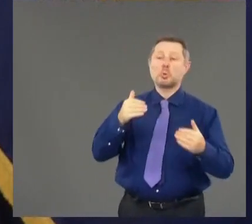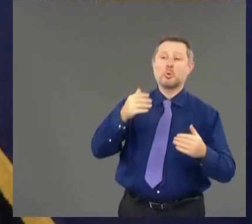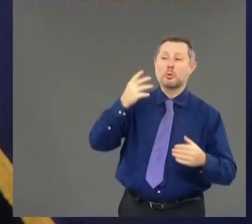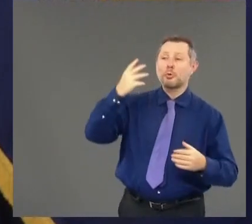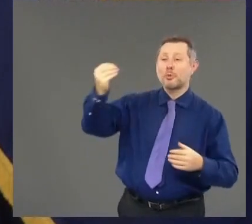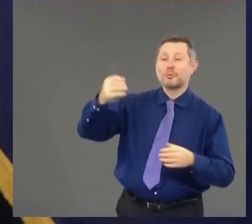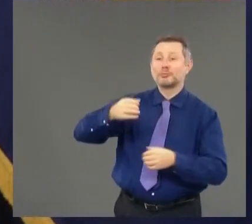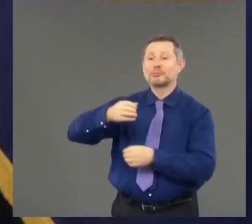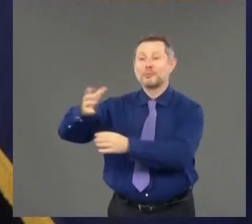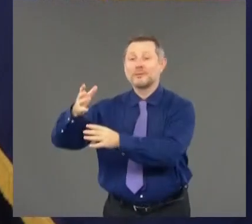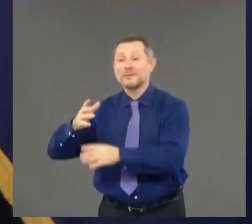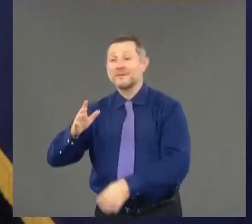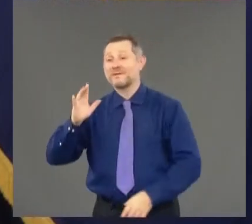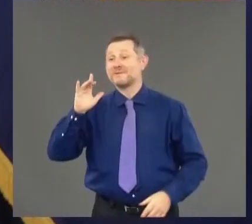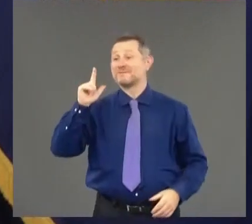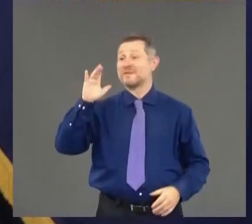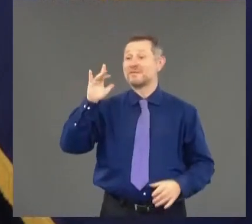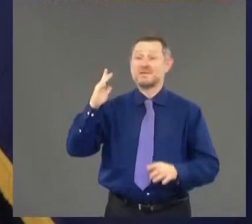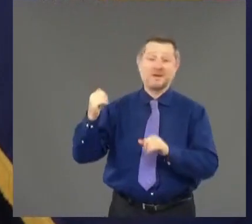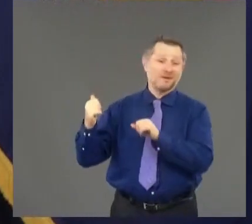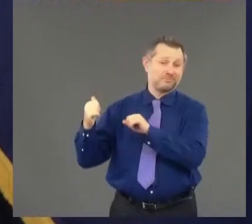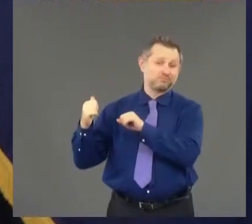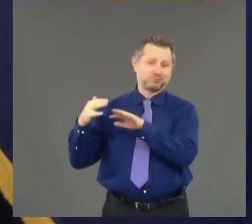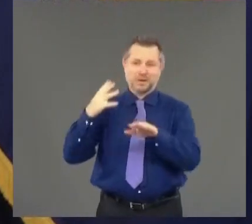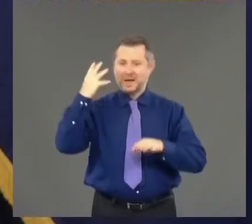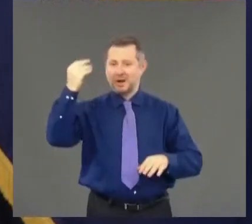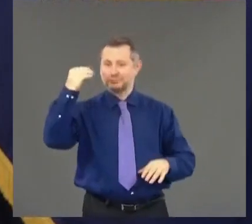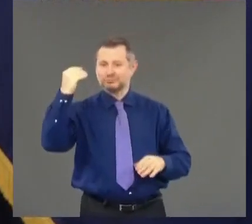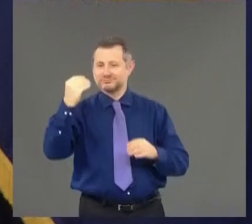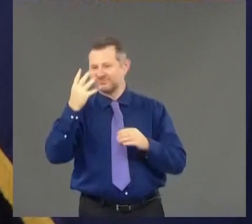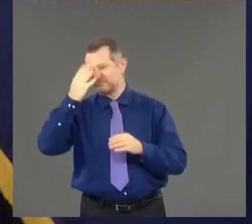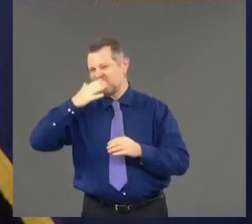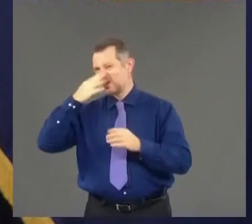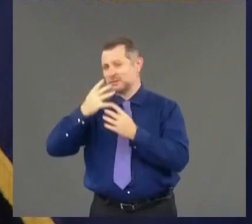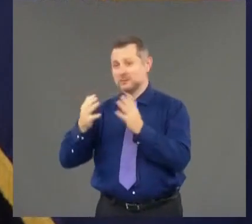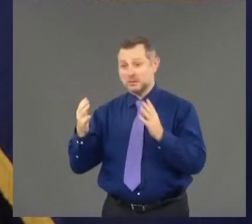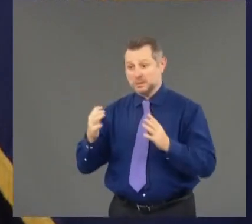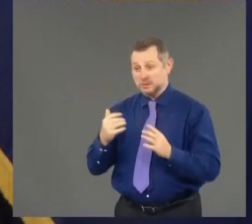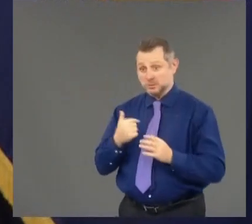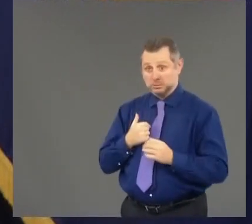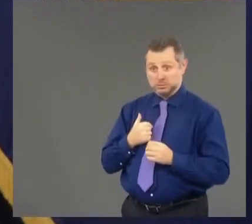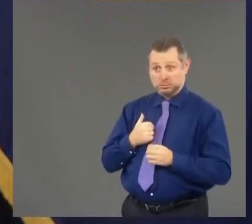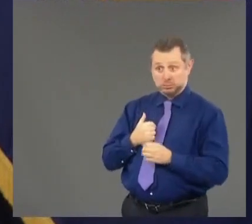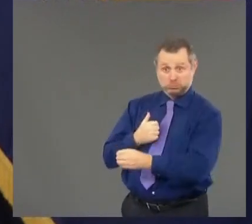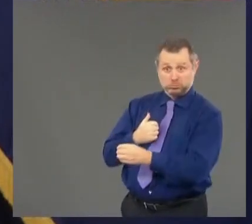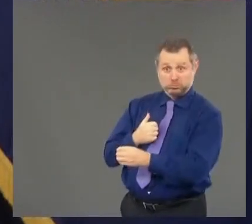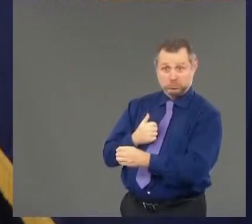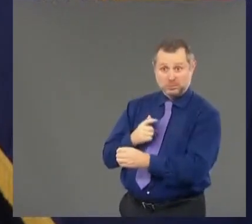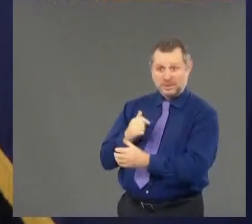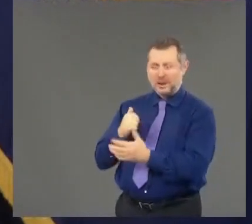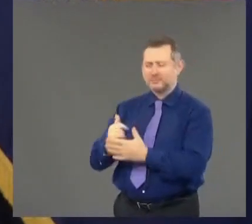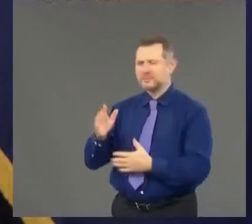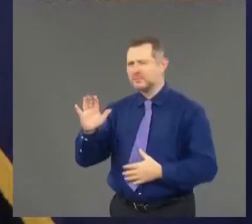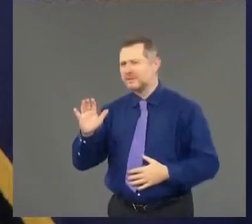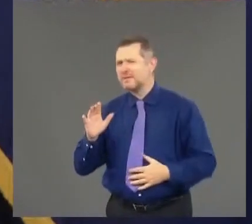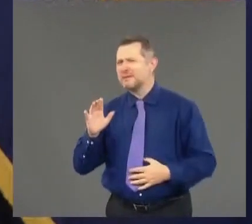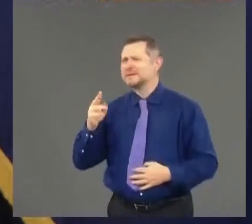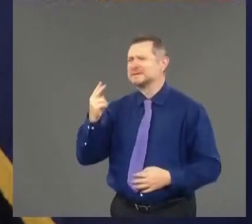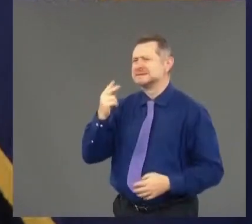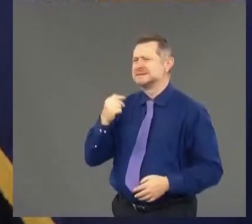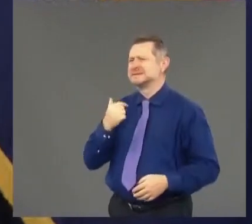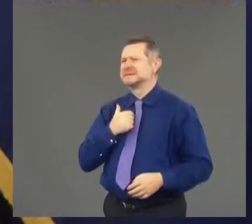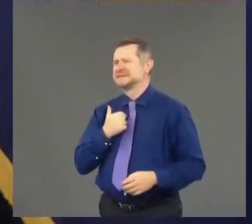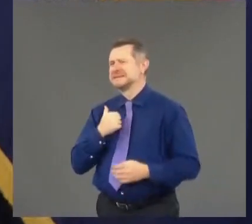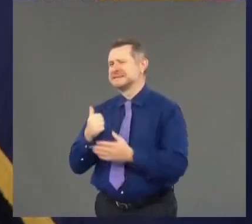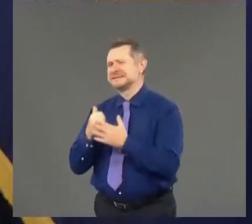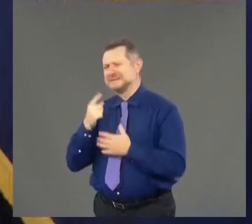hanging out in front. Okay, they're your patrons, but you can help. You can say, come on guys, do me a favor, move along.